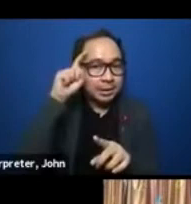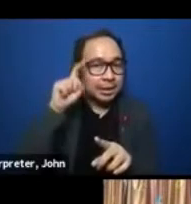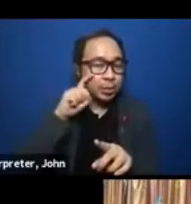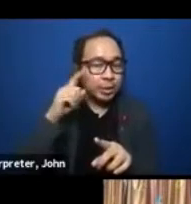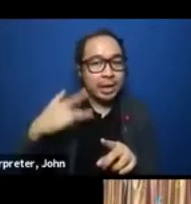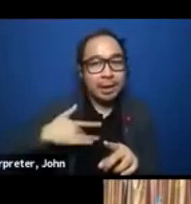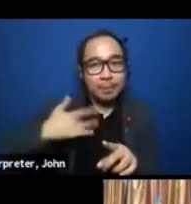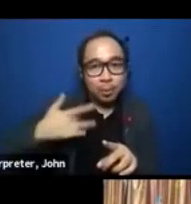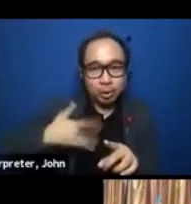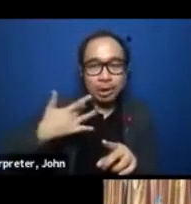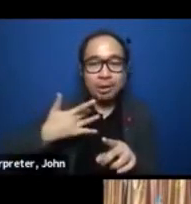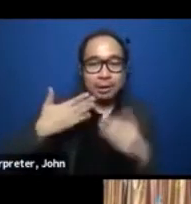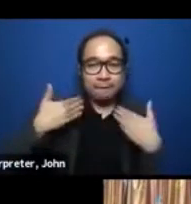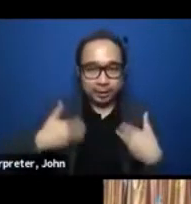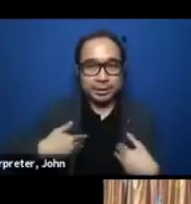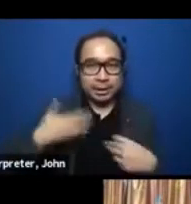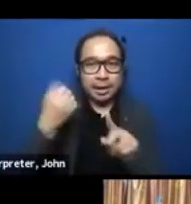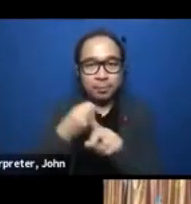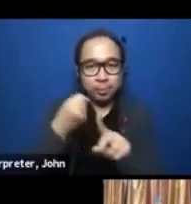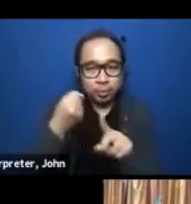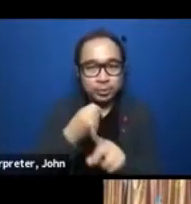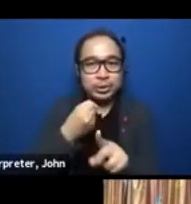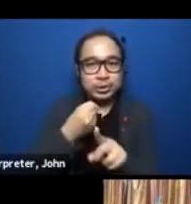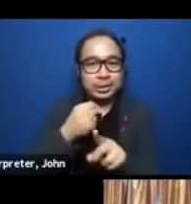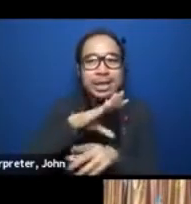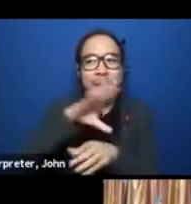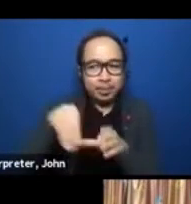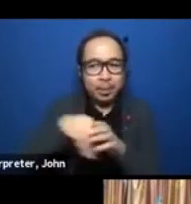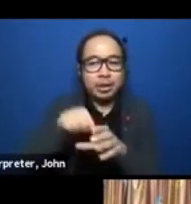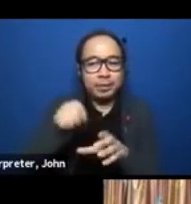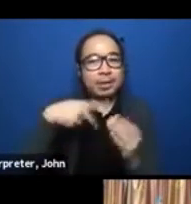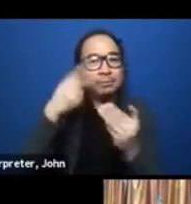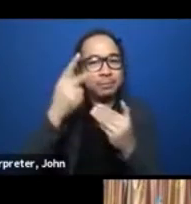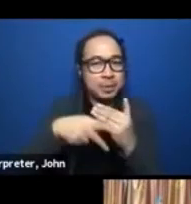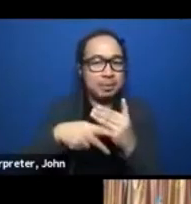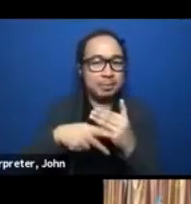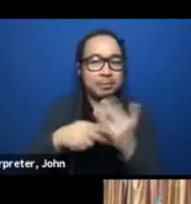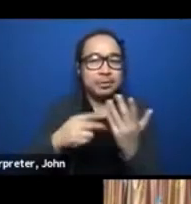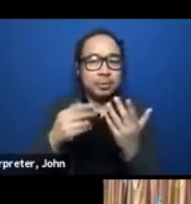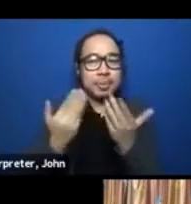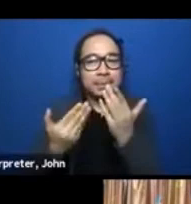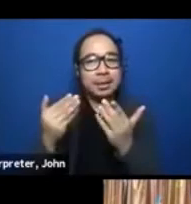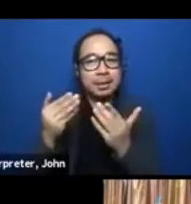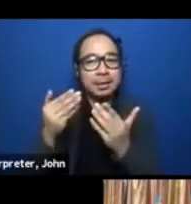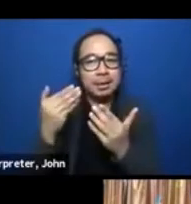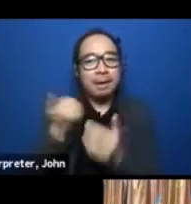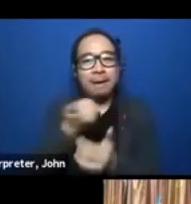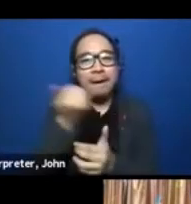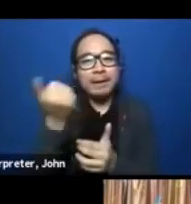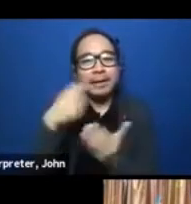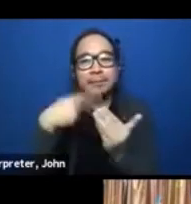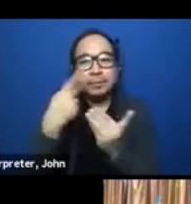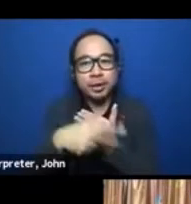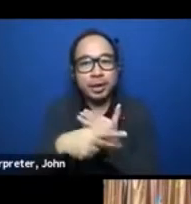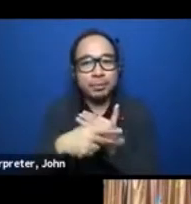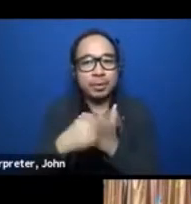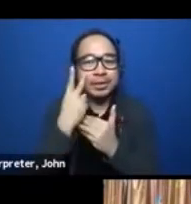physical abuse as part of the intervention. As you might know, our program not vertically for